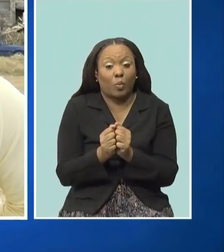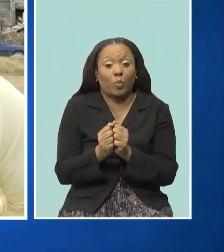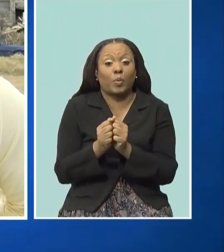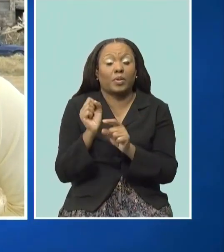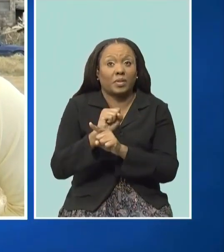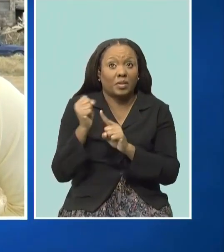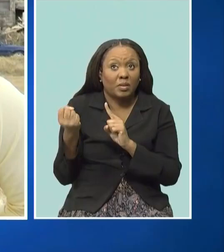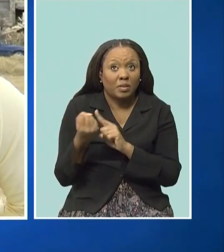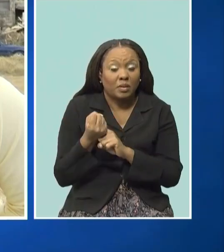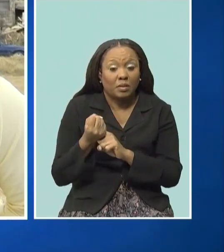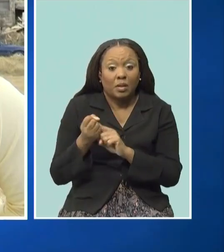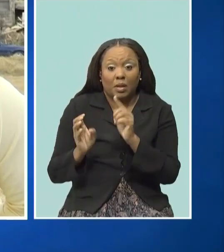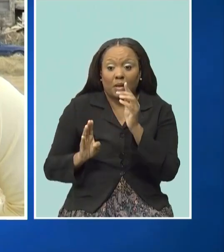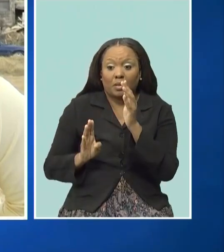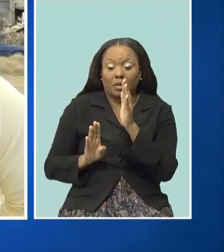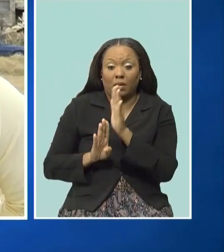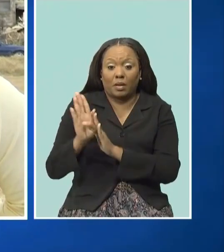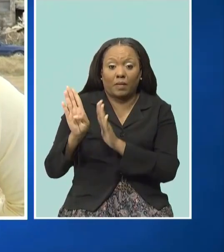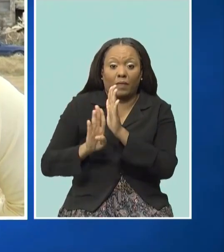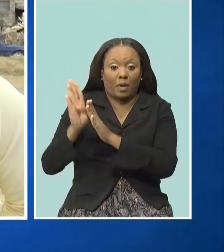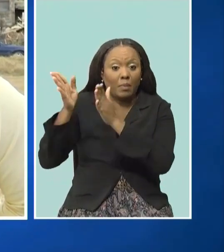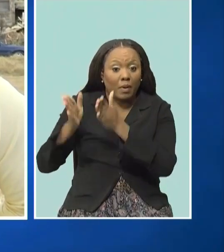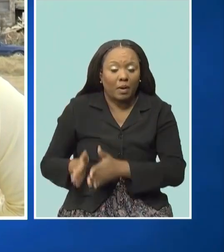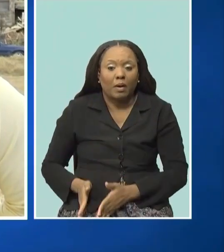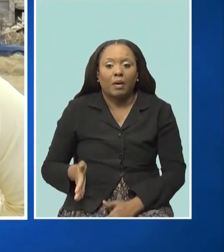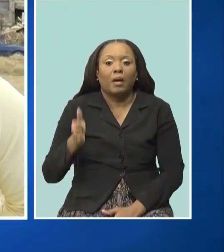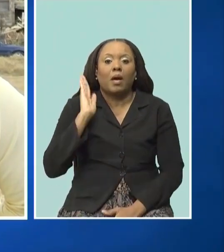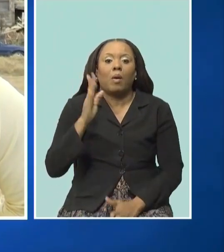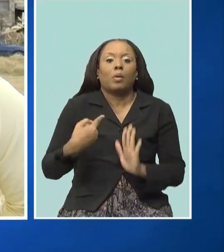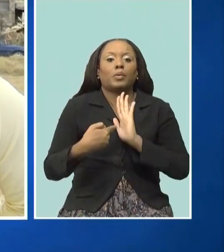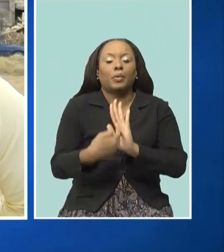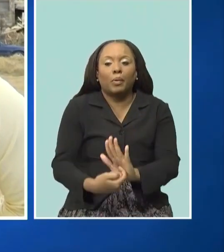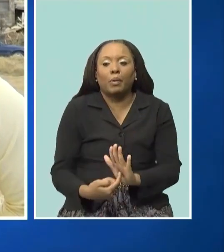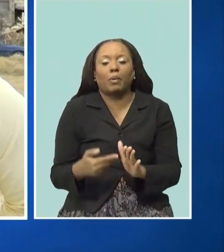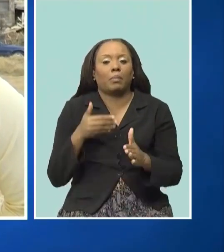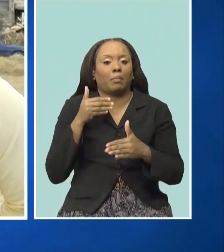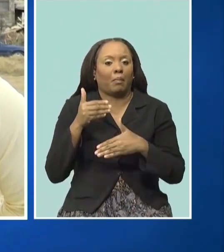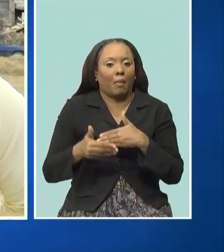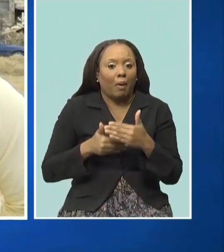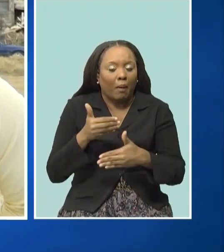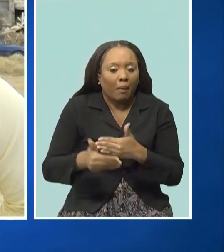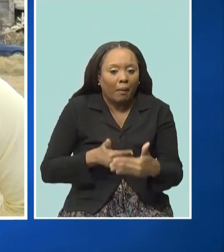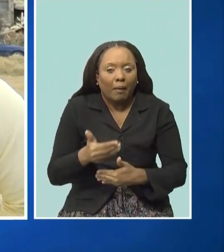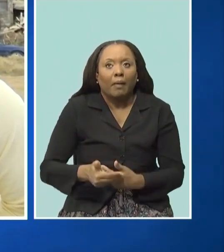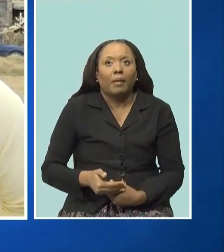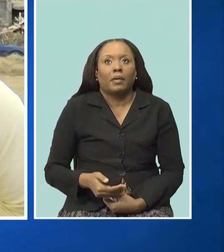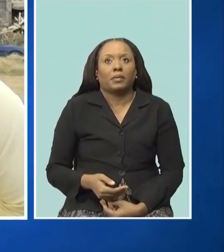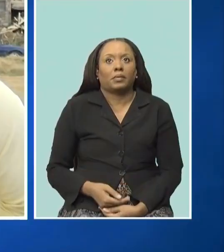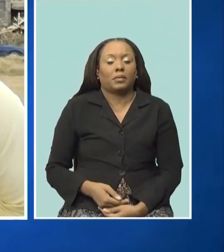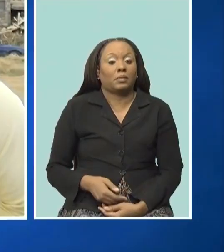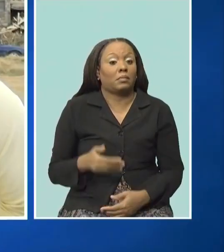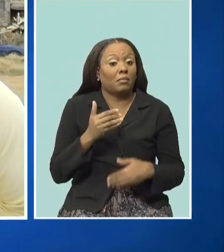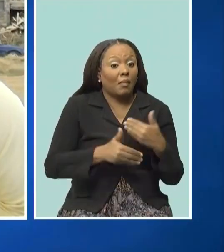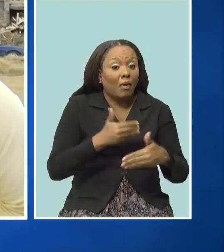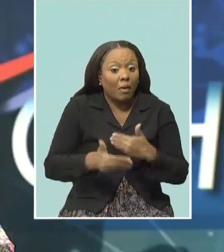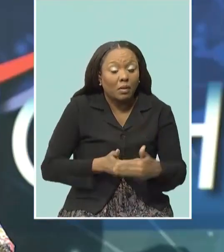with the Joes River developer, it'll demonstrate that, progress and history don't have to be in